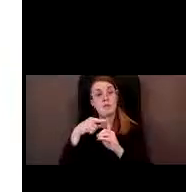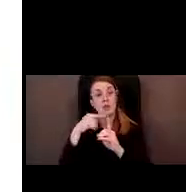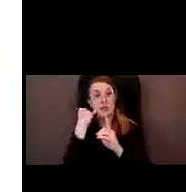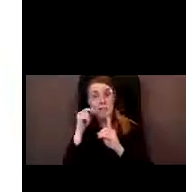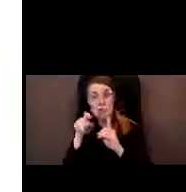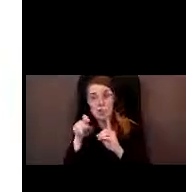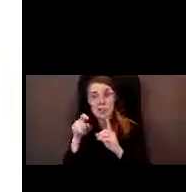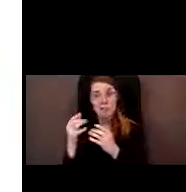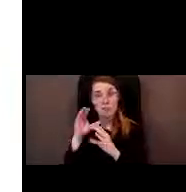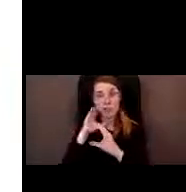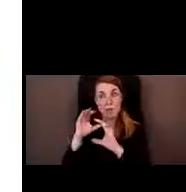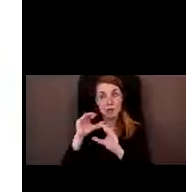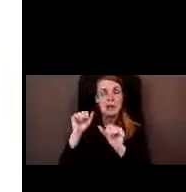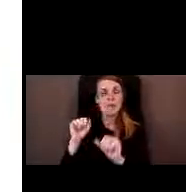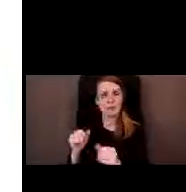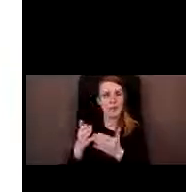panelists during the session.